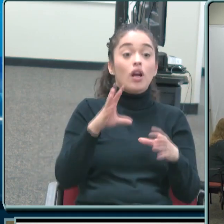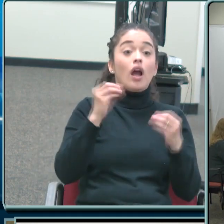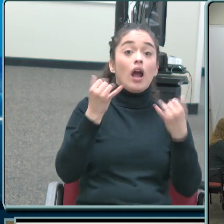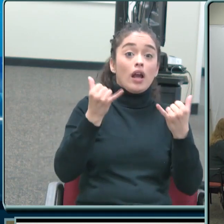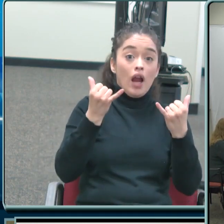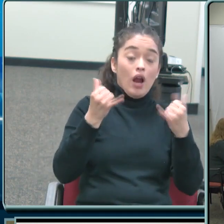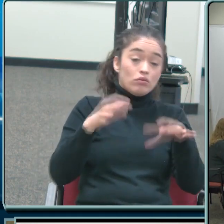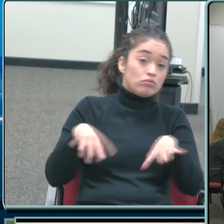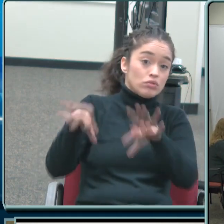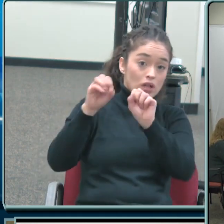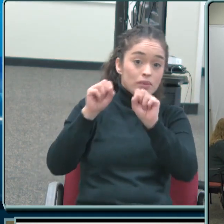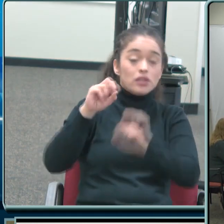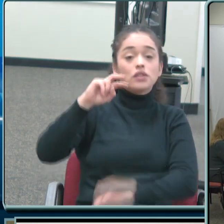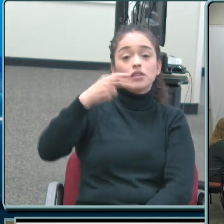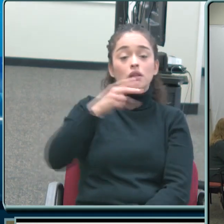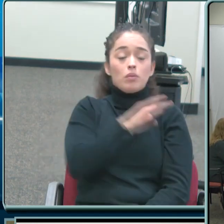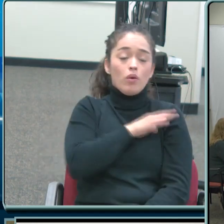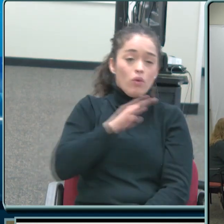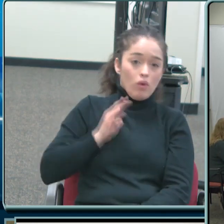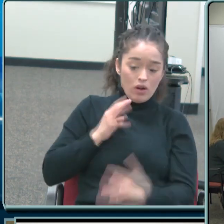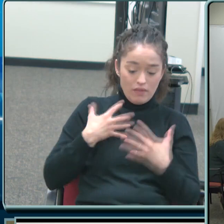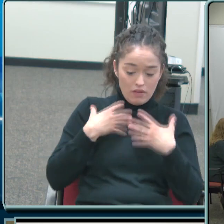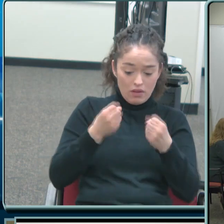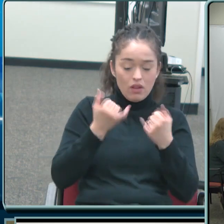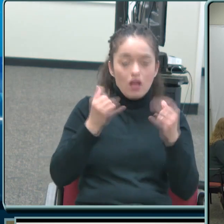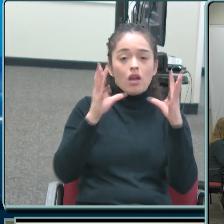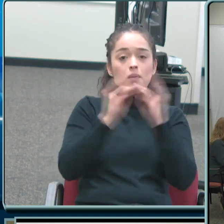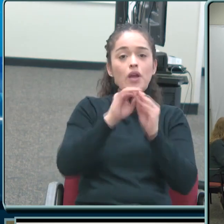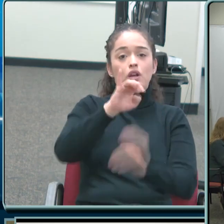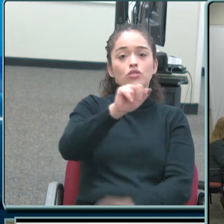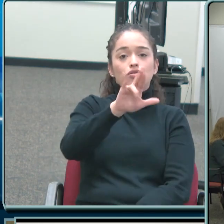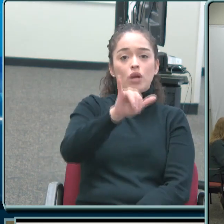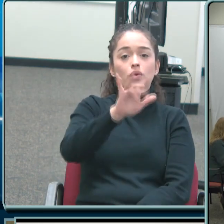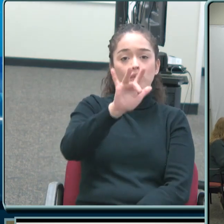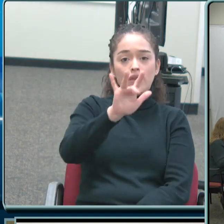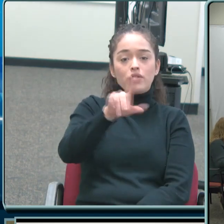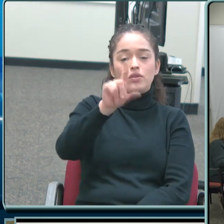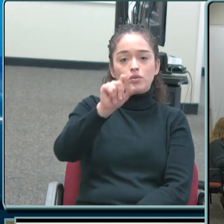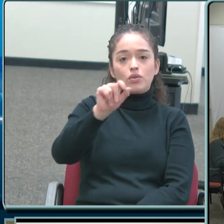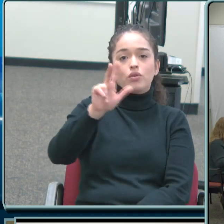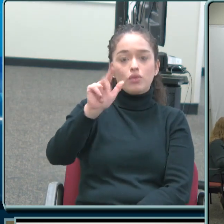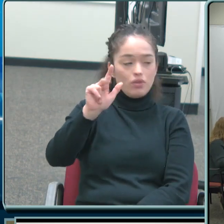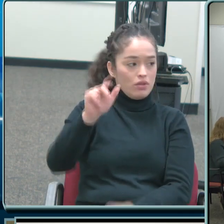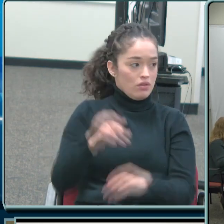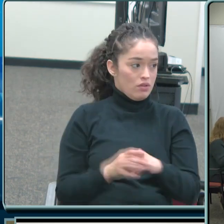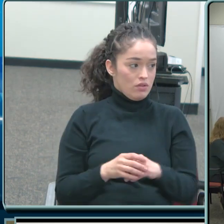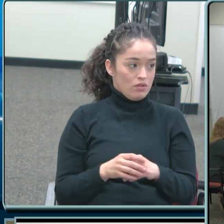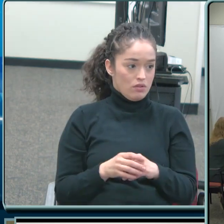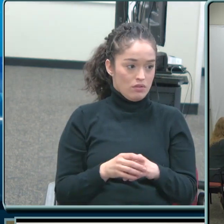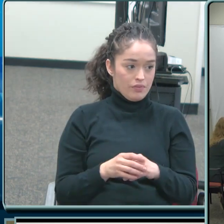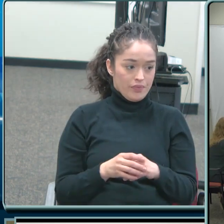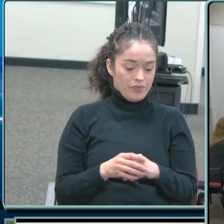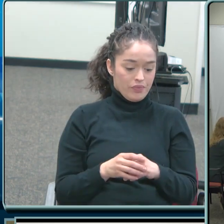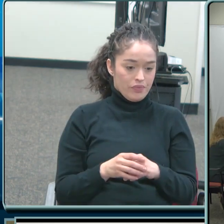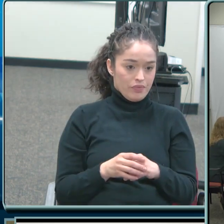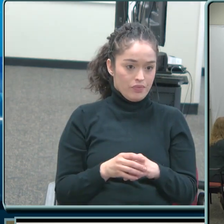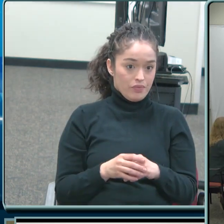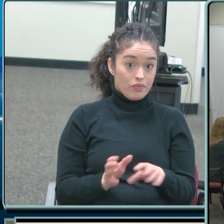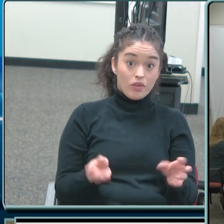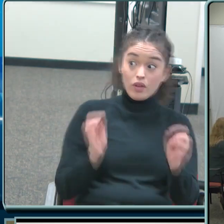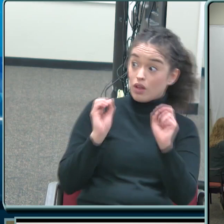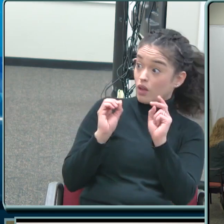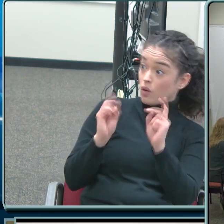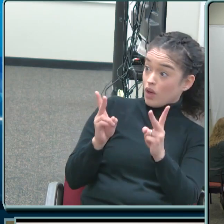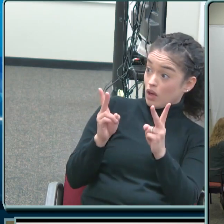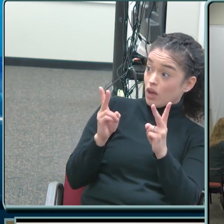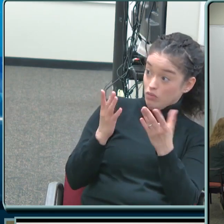and adopted by the El Paso County Board of Health at its meeting held January 25th, 2023. Okay, do I